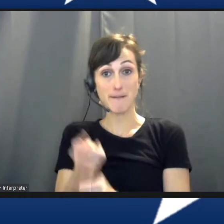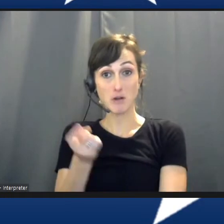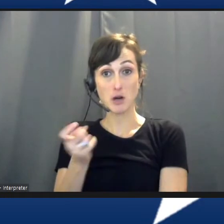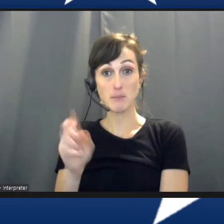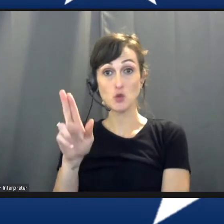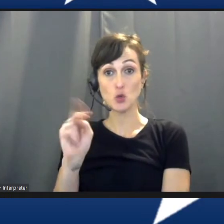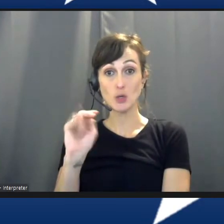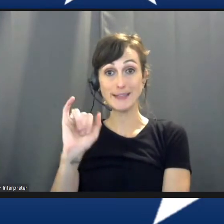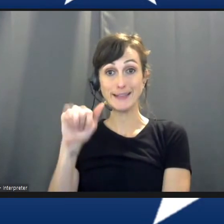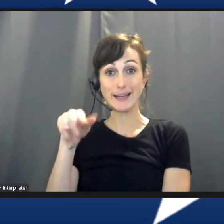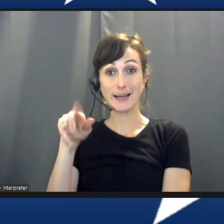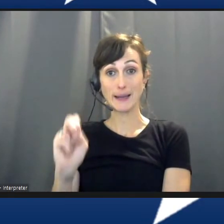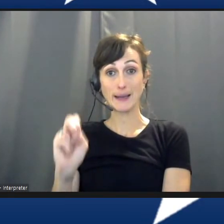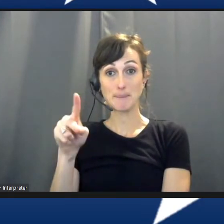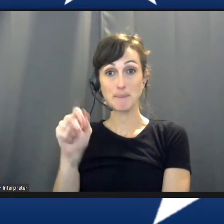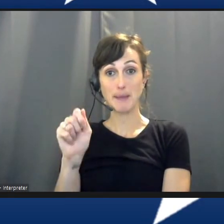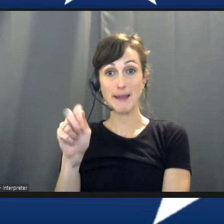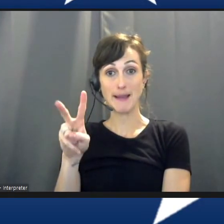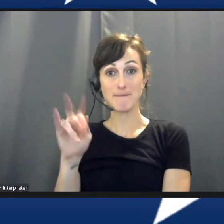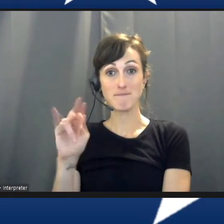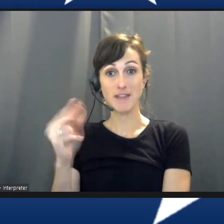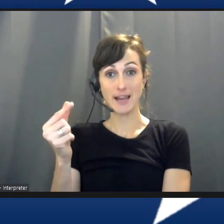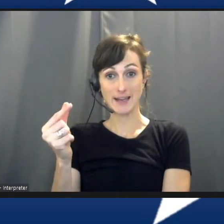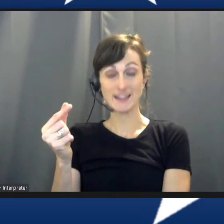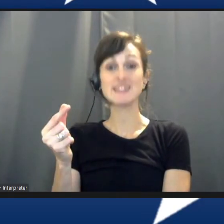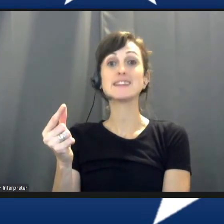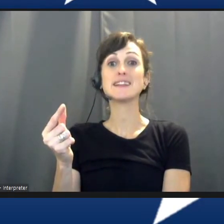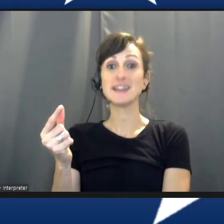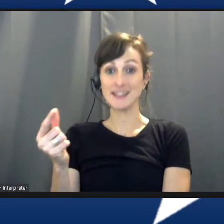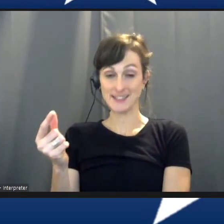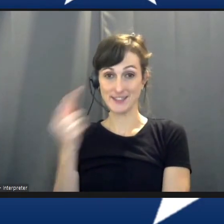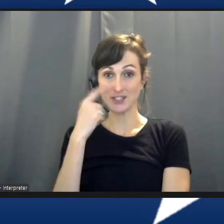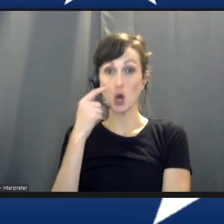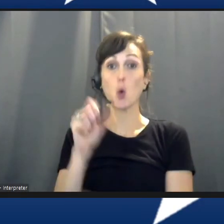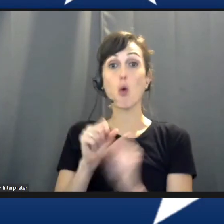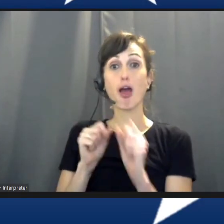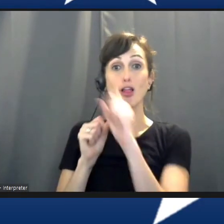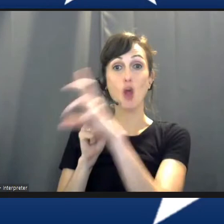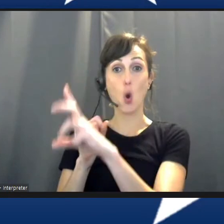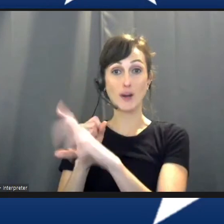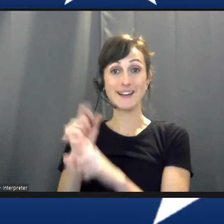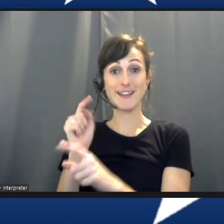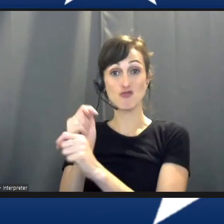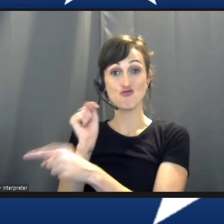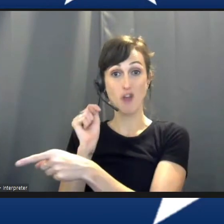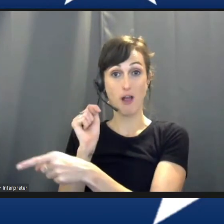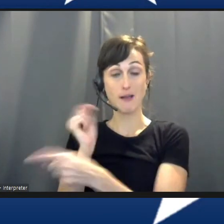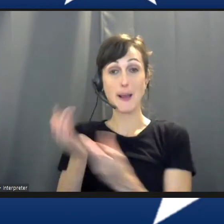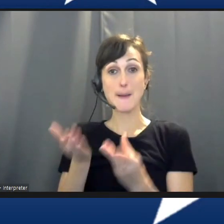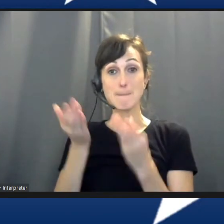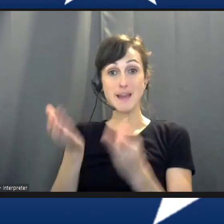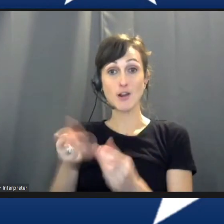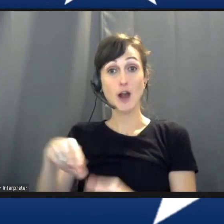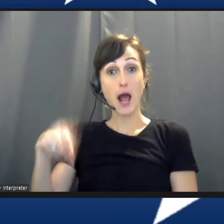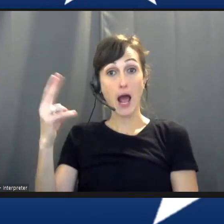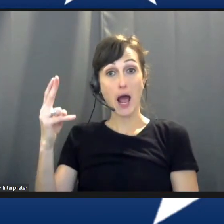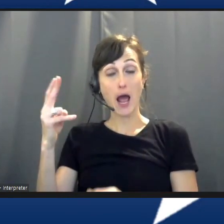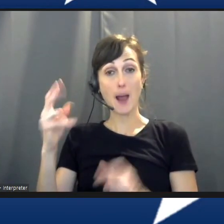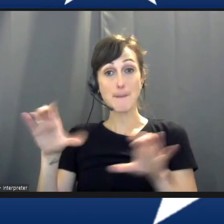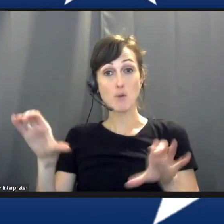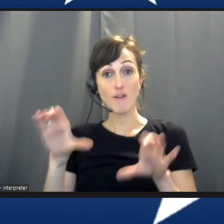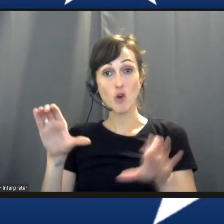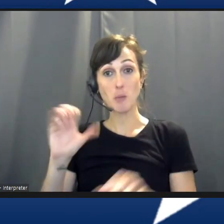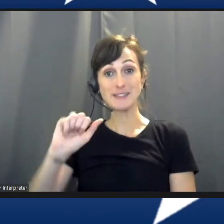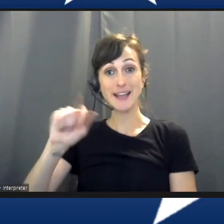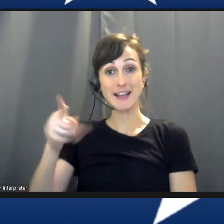Paving, and they loaded in county trucks. They bid on a high performance asphalt cold mix at